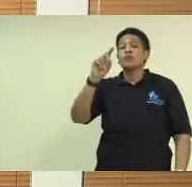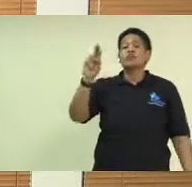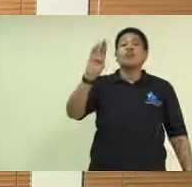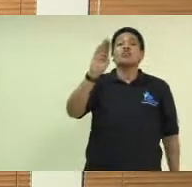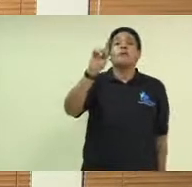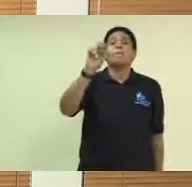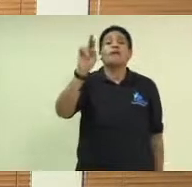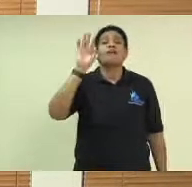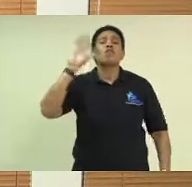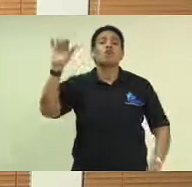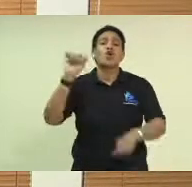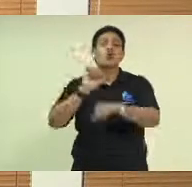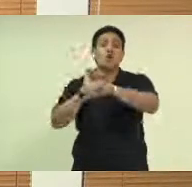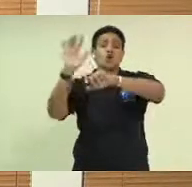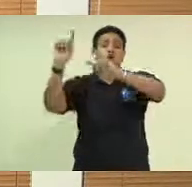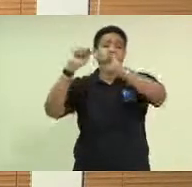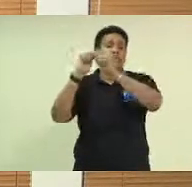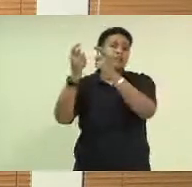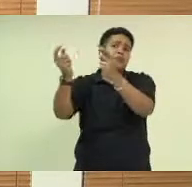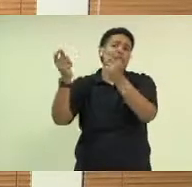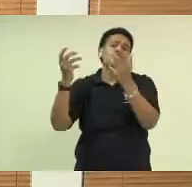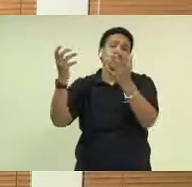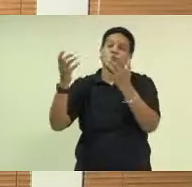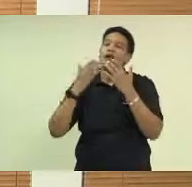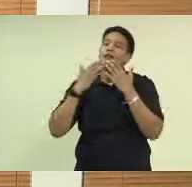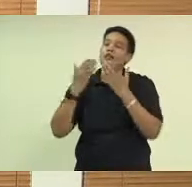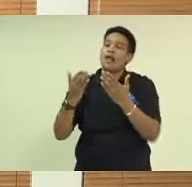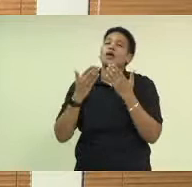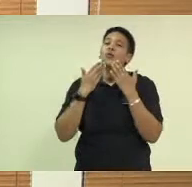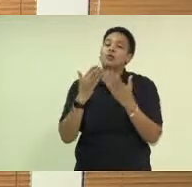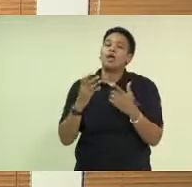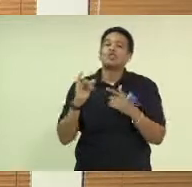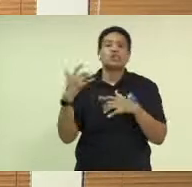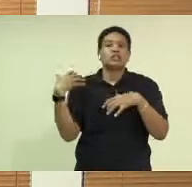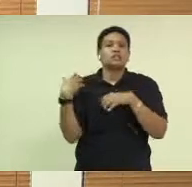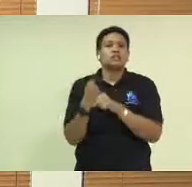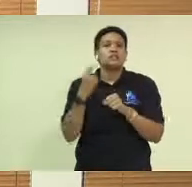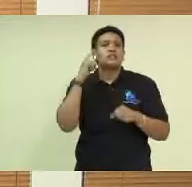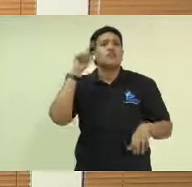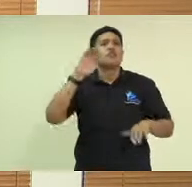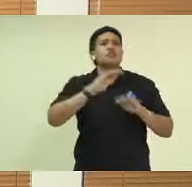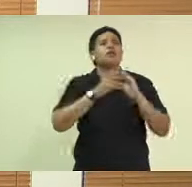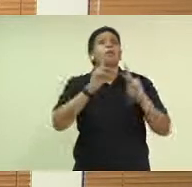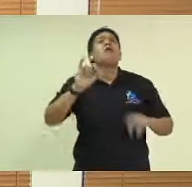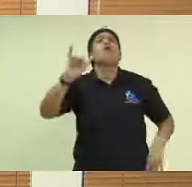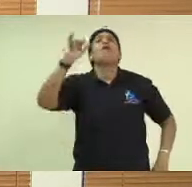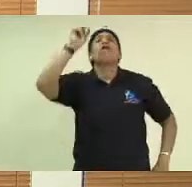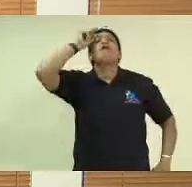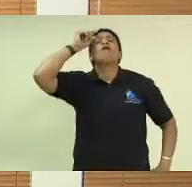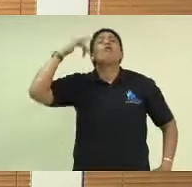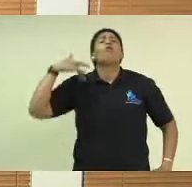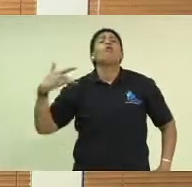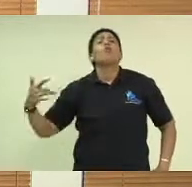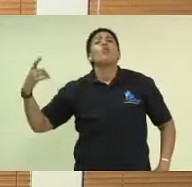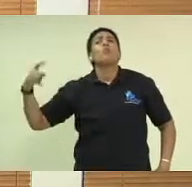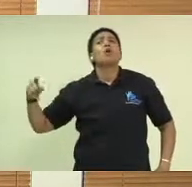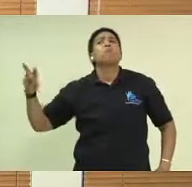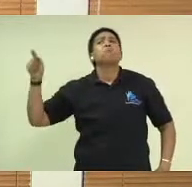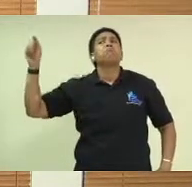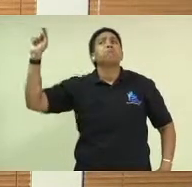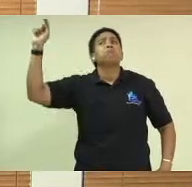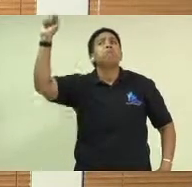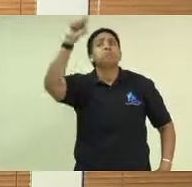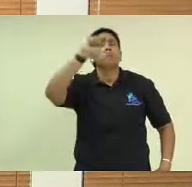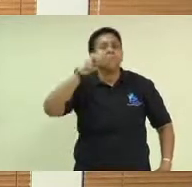and your team. And just a little synopsis there for the benefit of the listening public, that the health